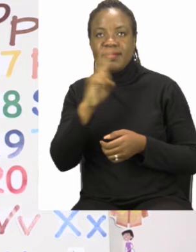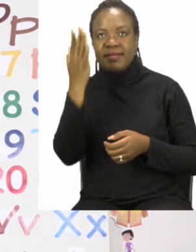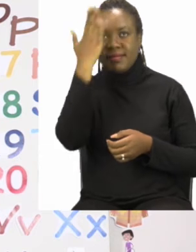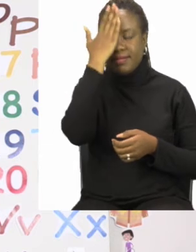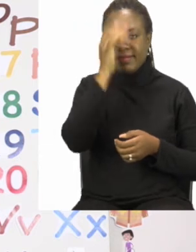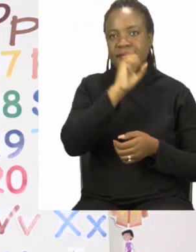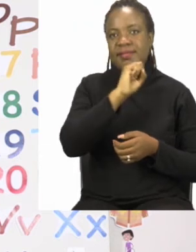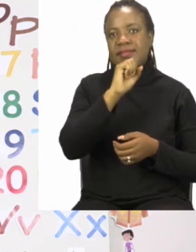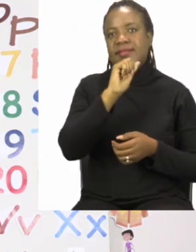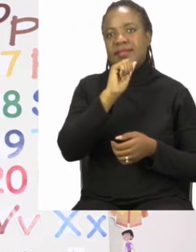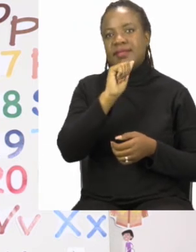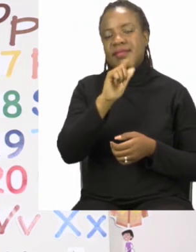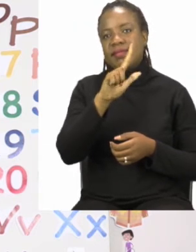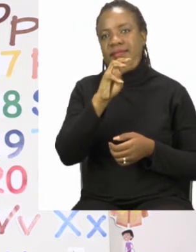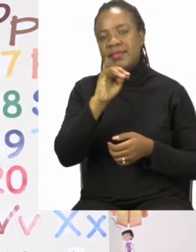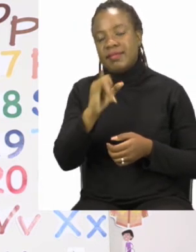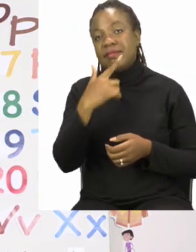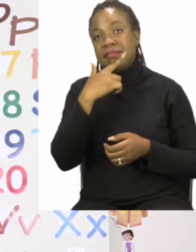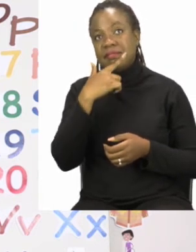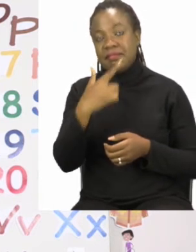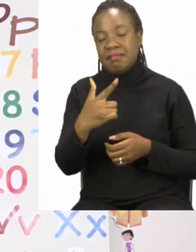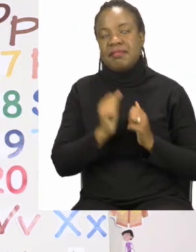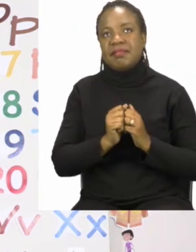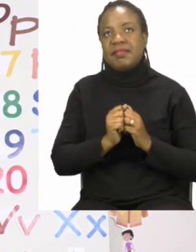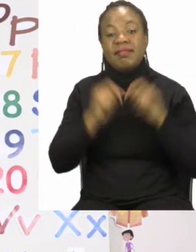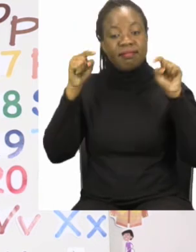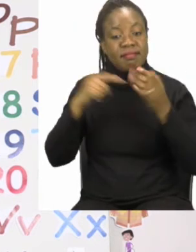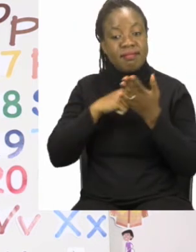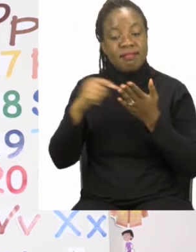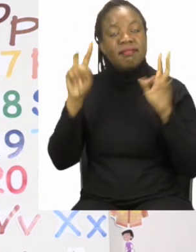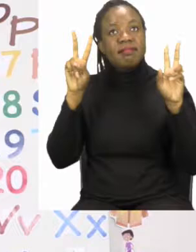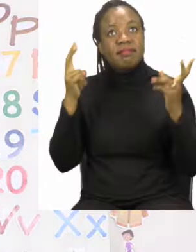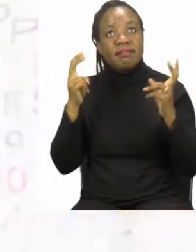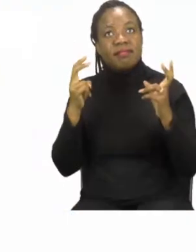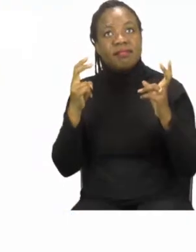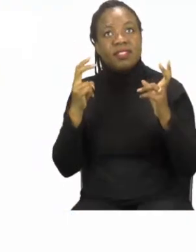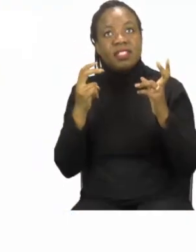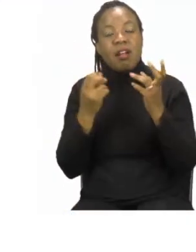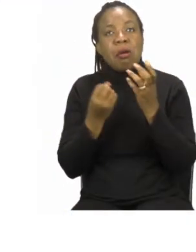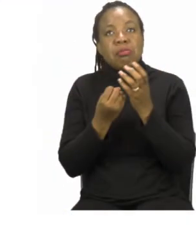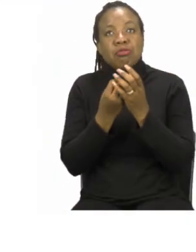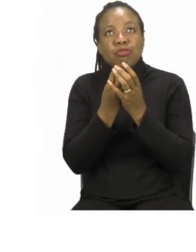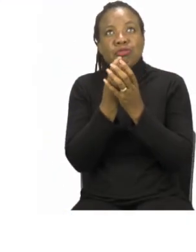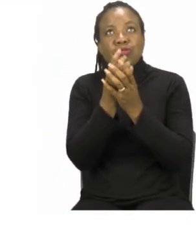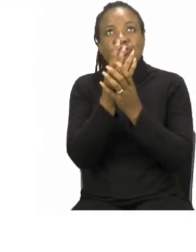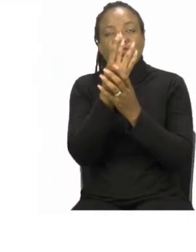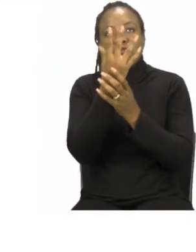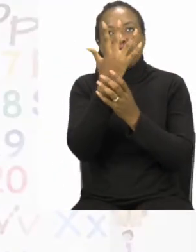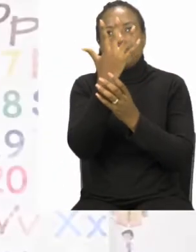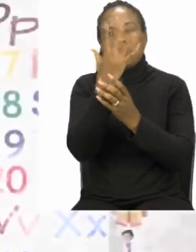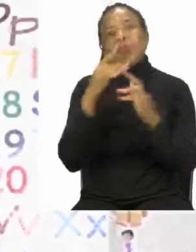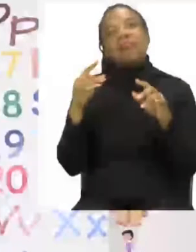you so much for joining me today. Our theme this week is spring and